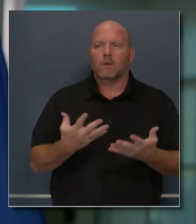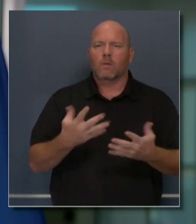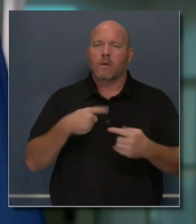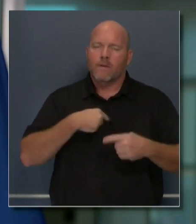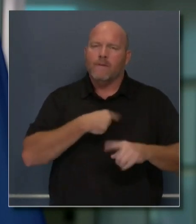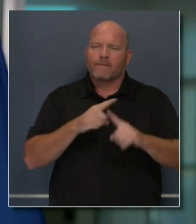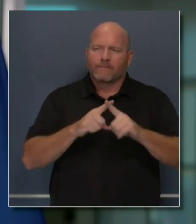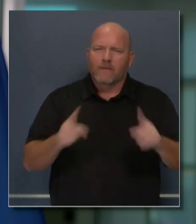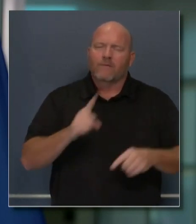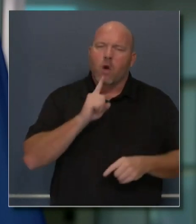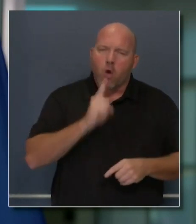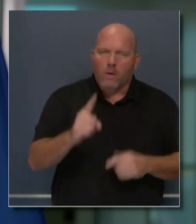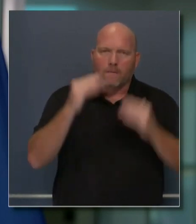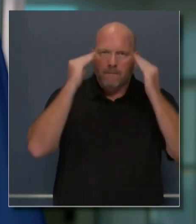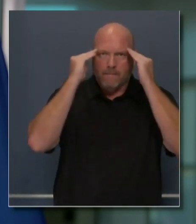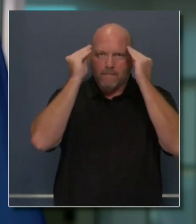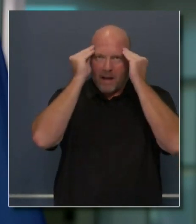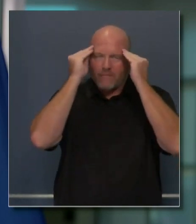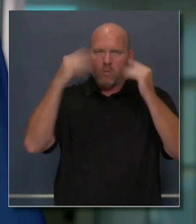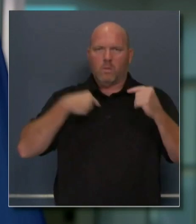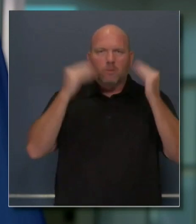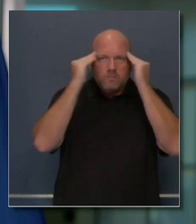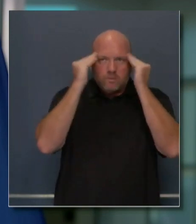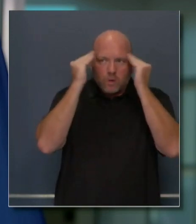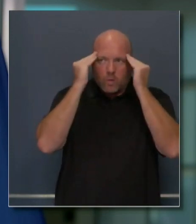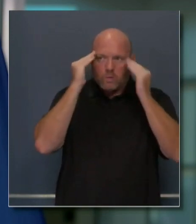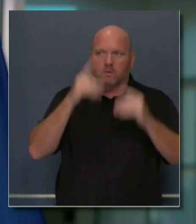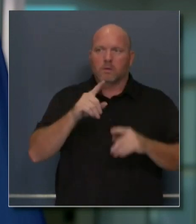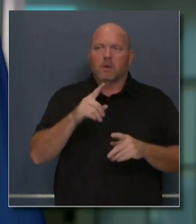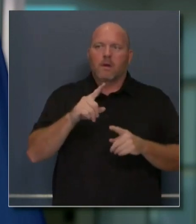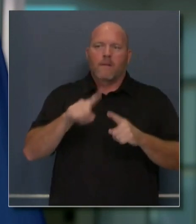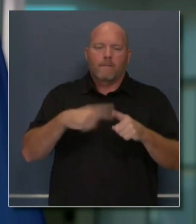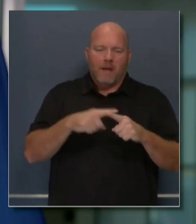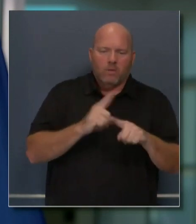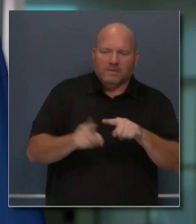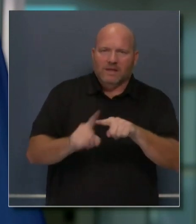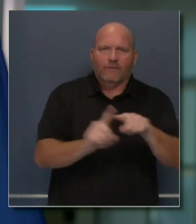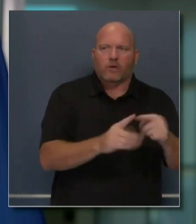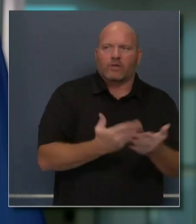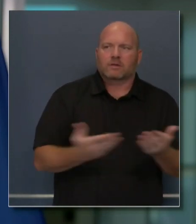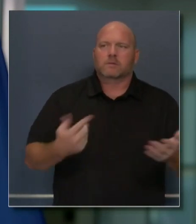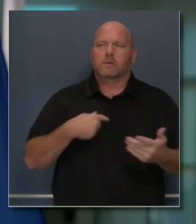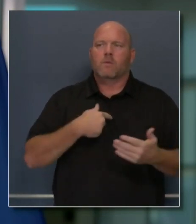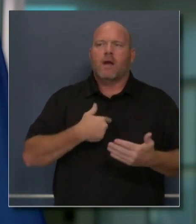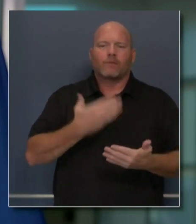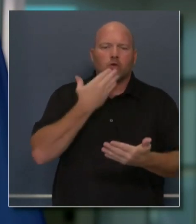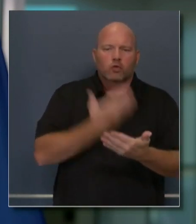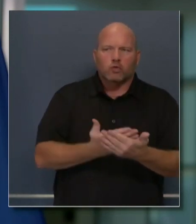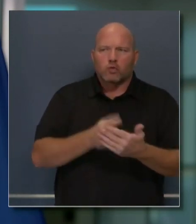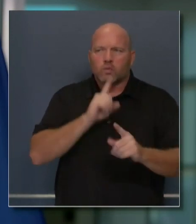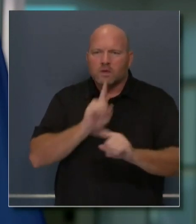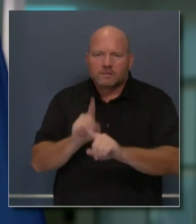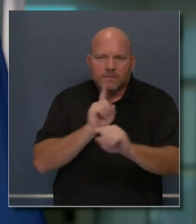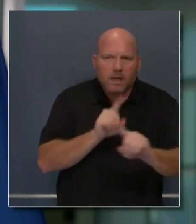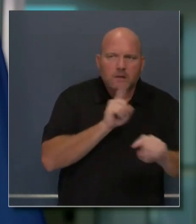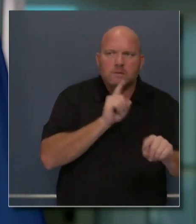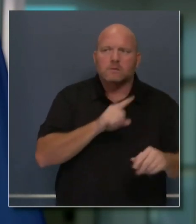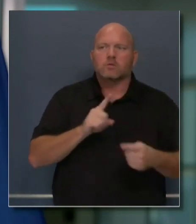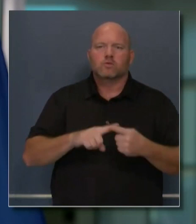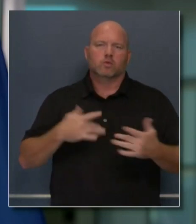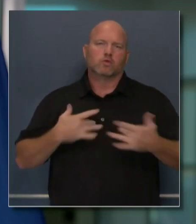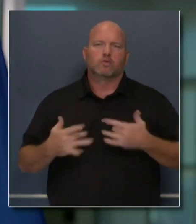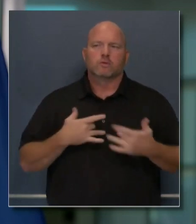mindful of many of these nuances, and we want to be responsive at the same time to the concerns that many